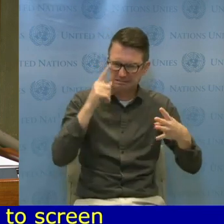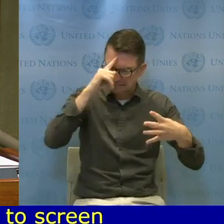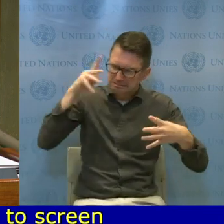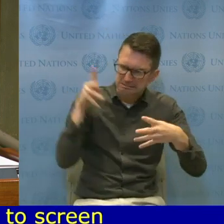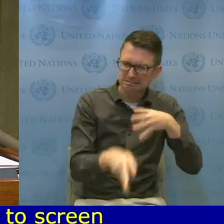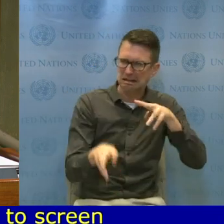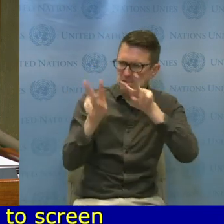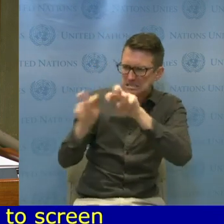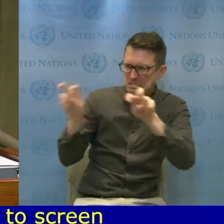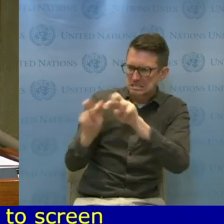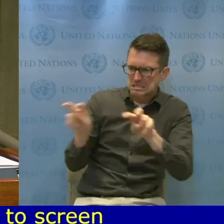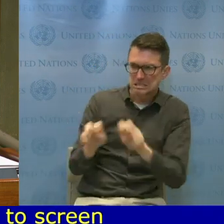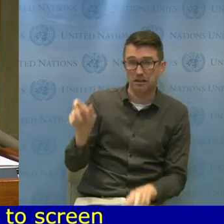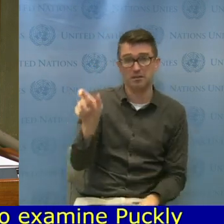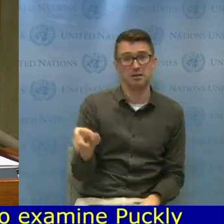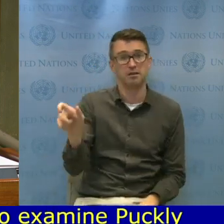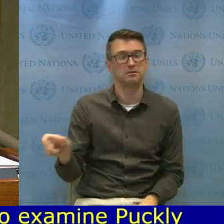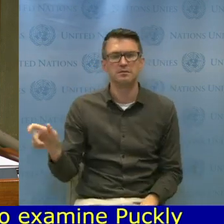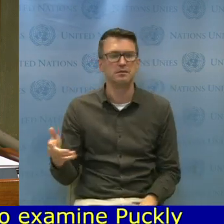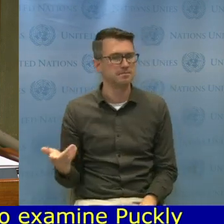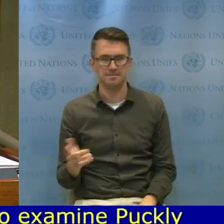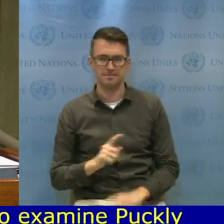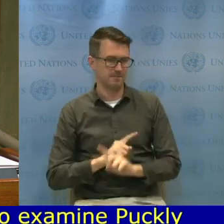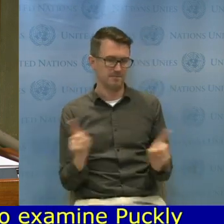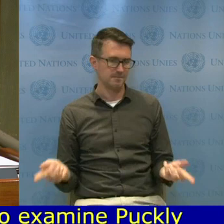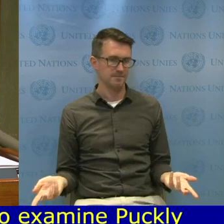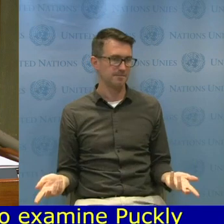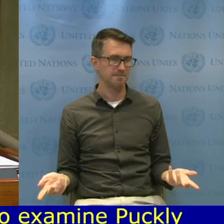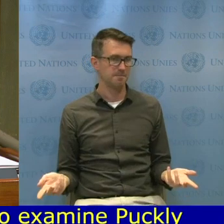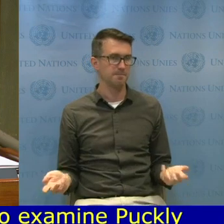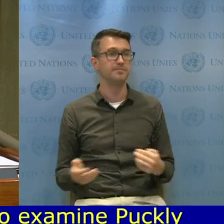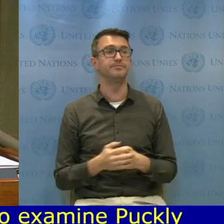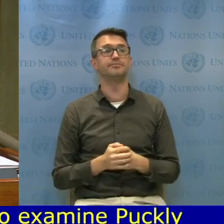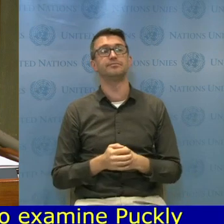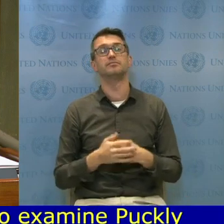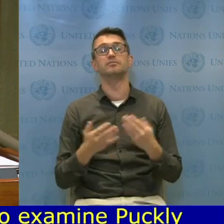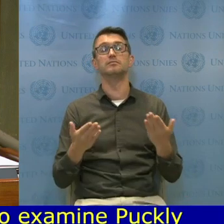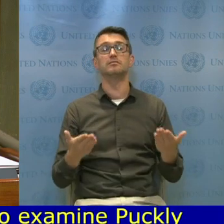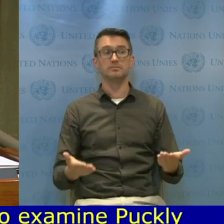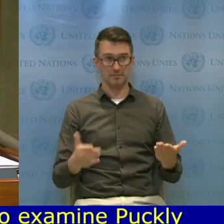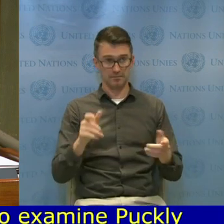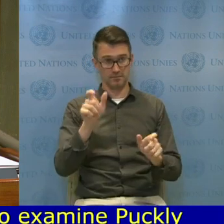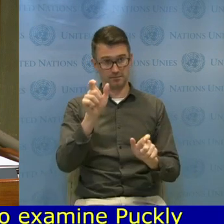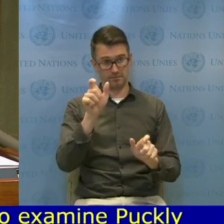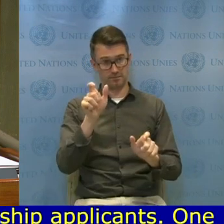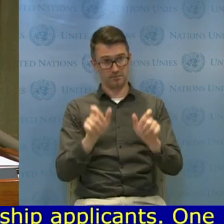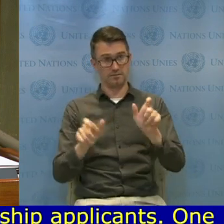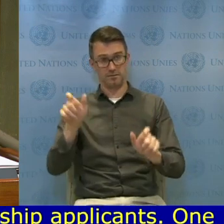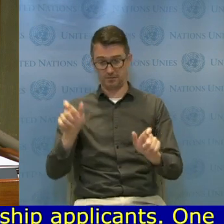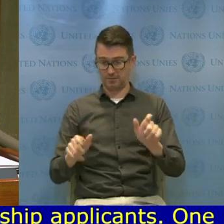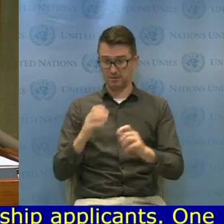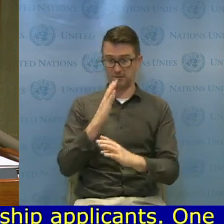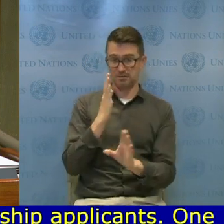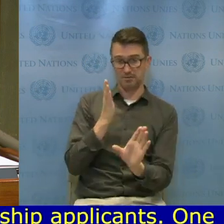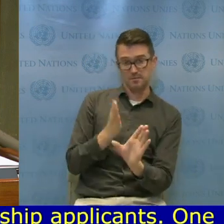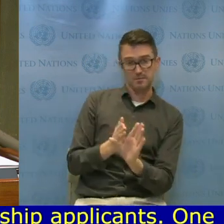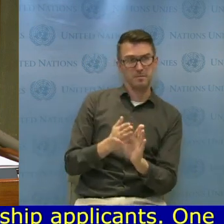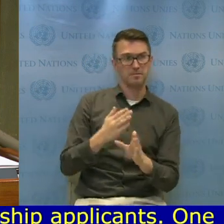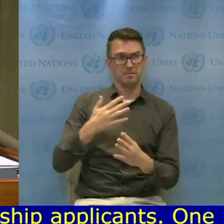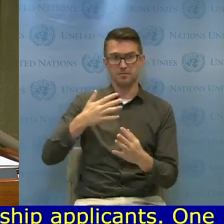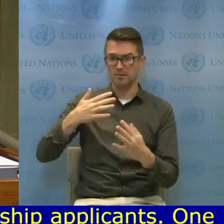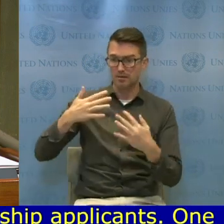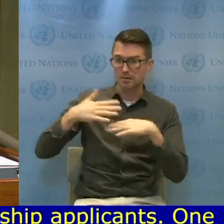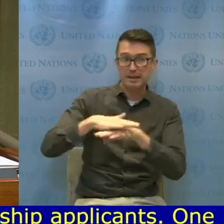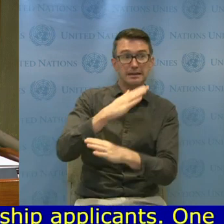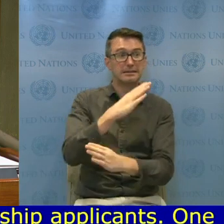block persons with psychosocial disability from voting in the election. This medical examination are performed not to